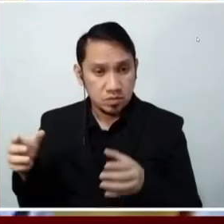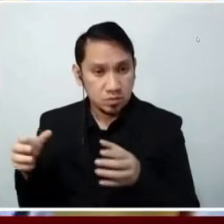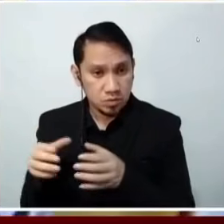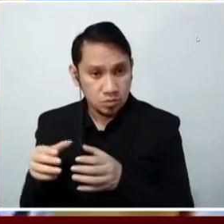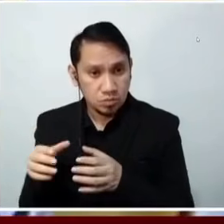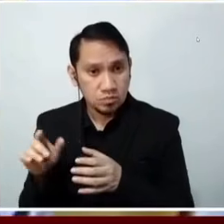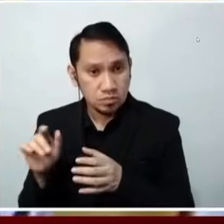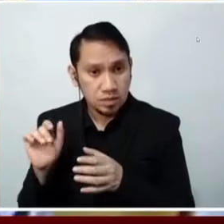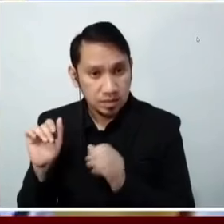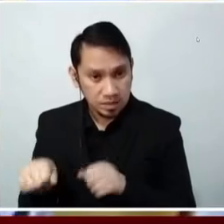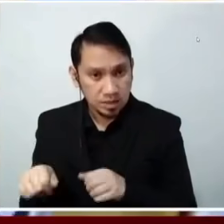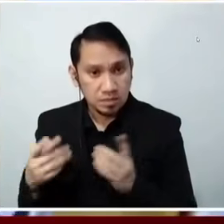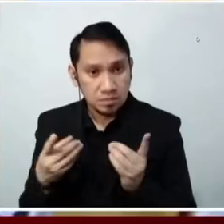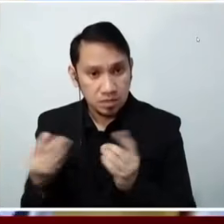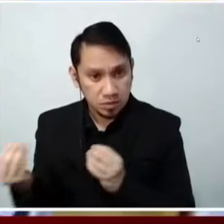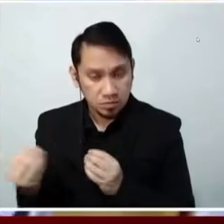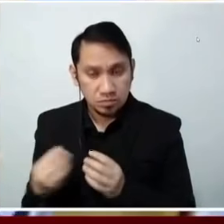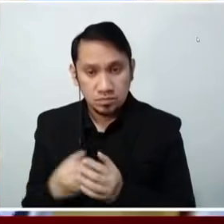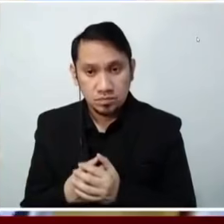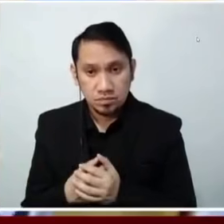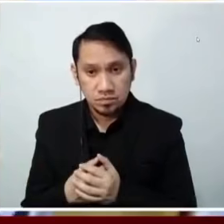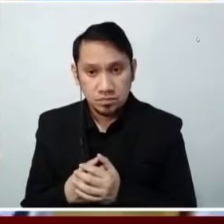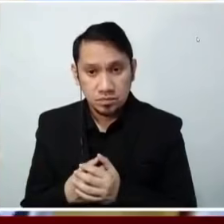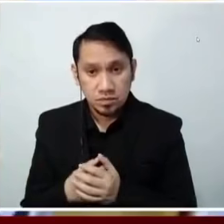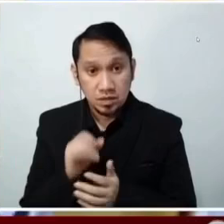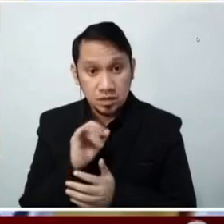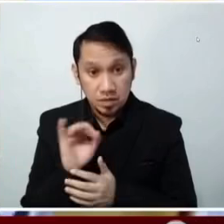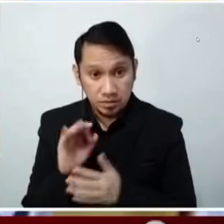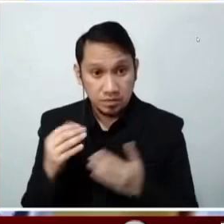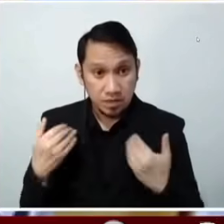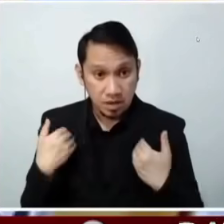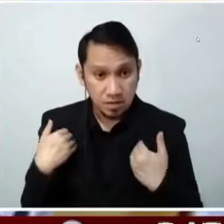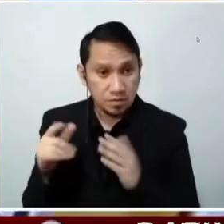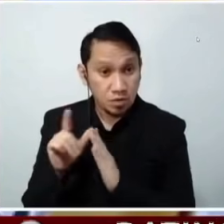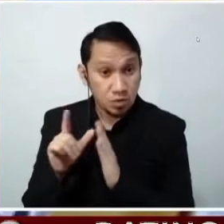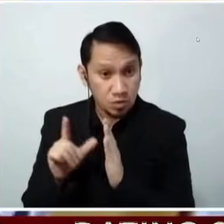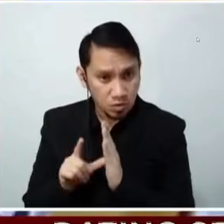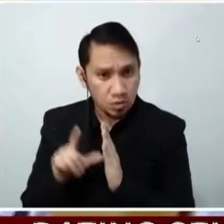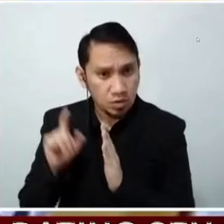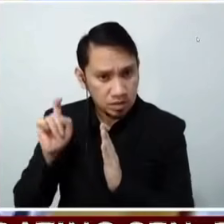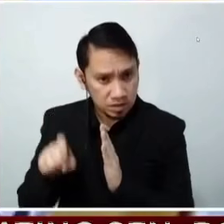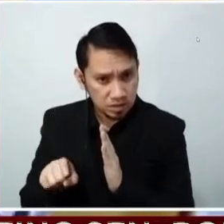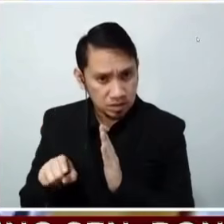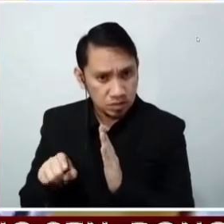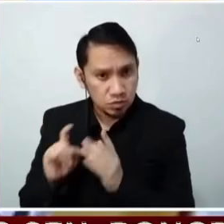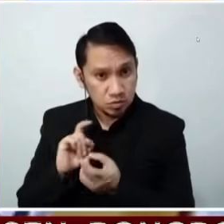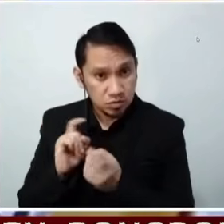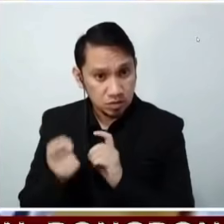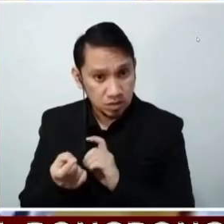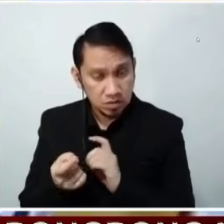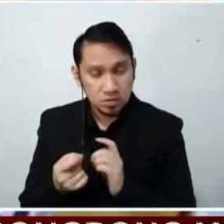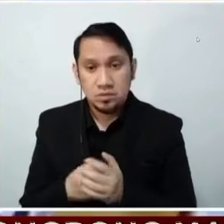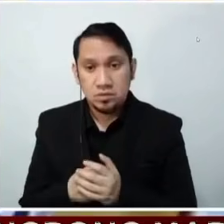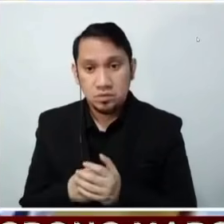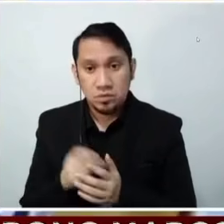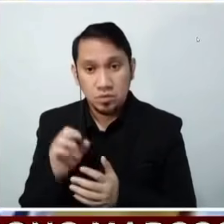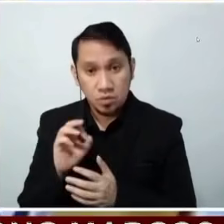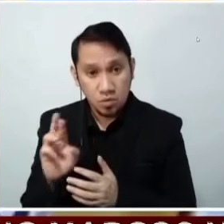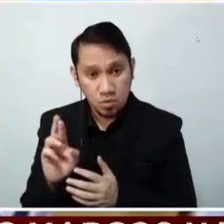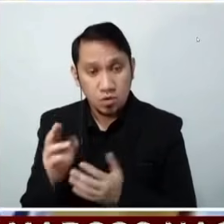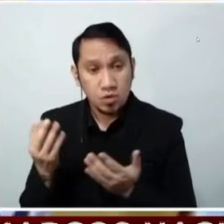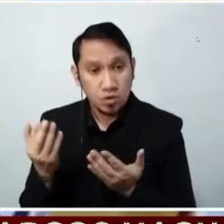done. Is there any particular law that needs to be amended, a new law